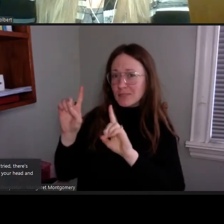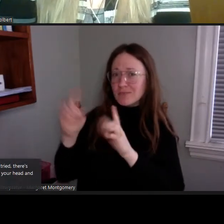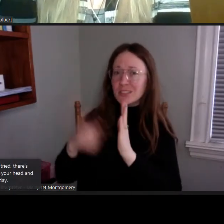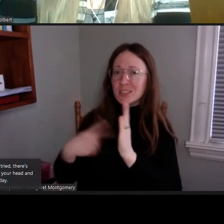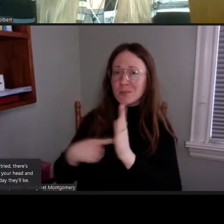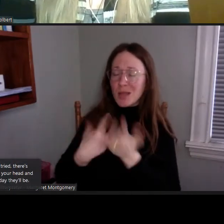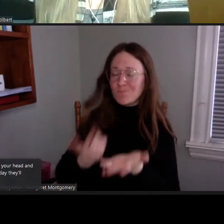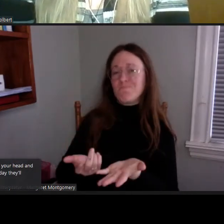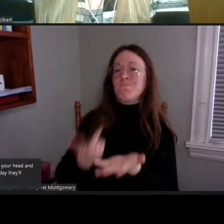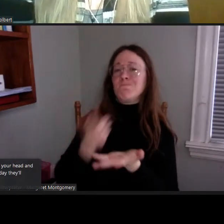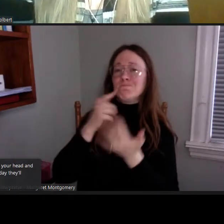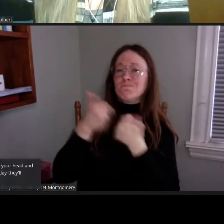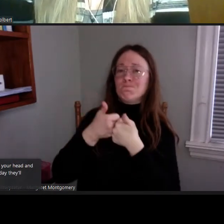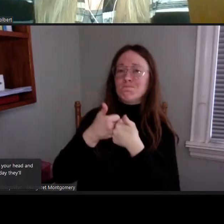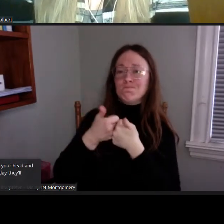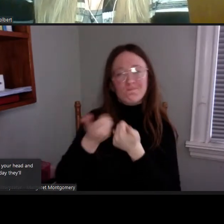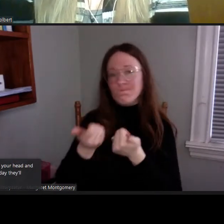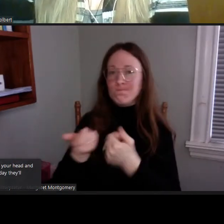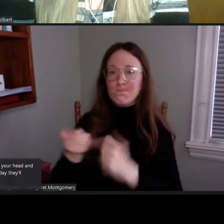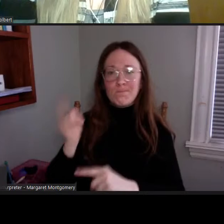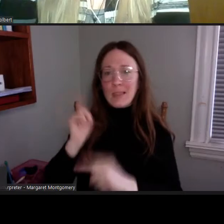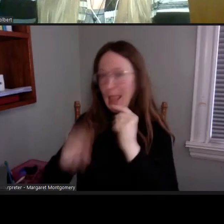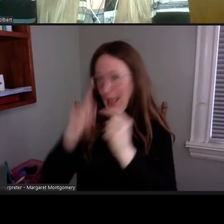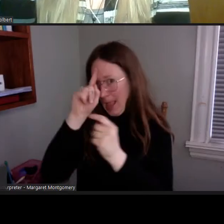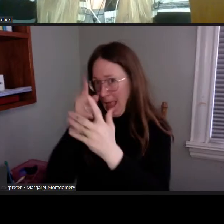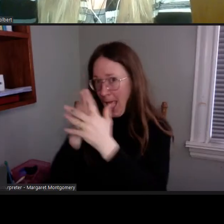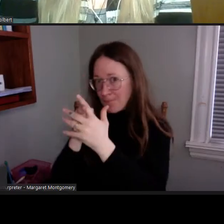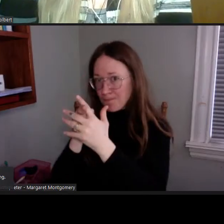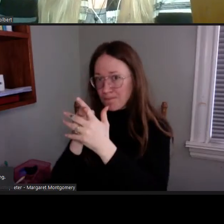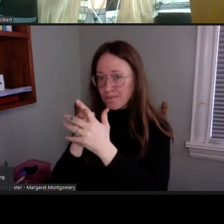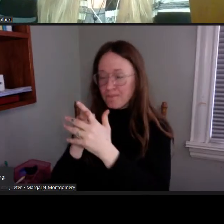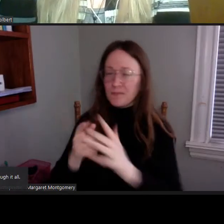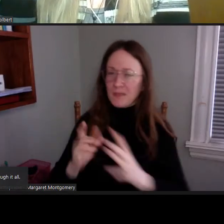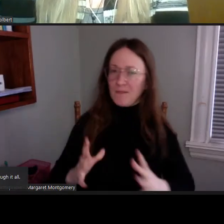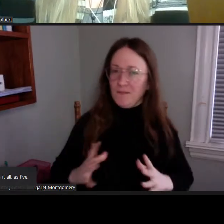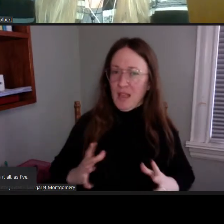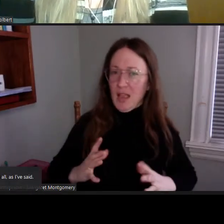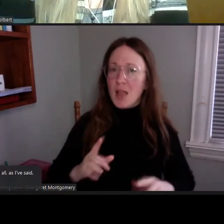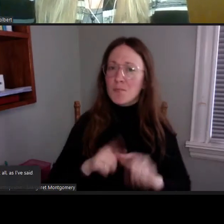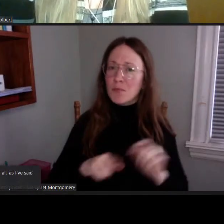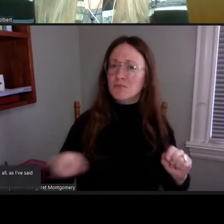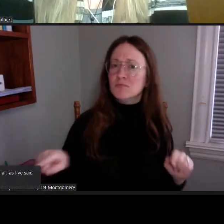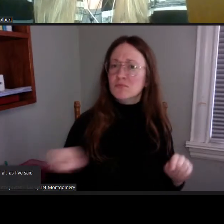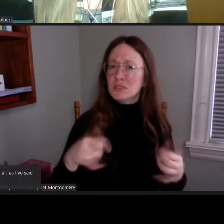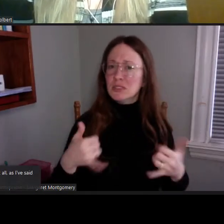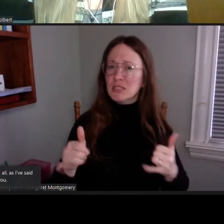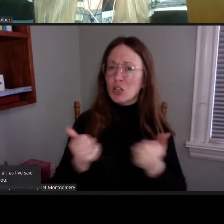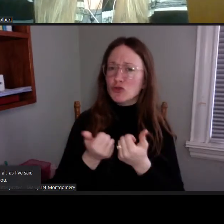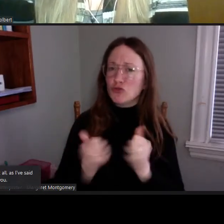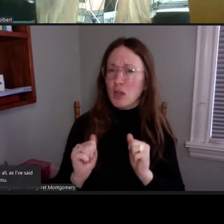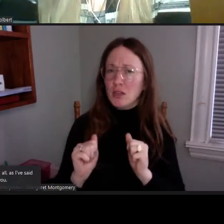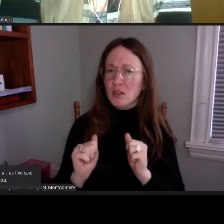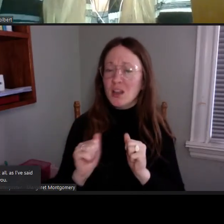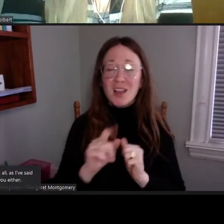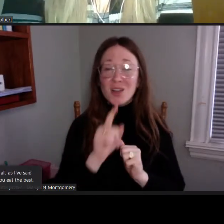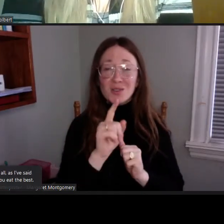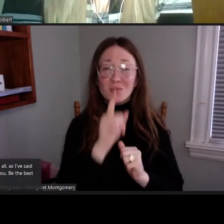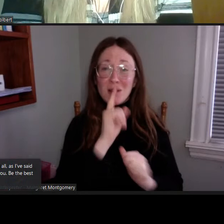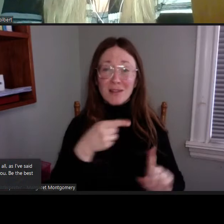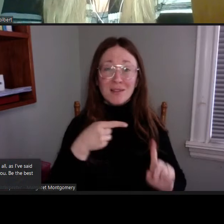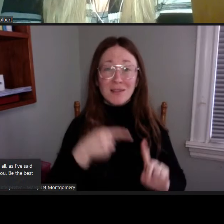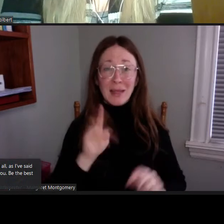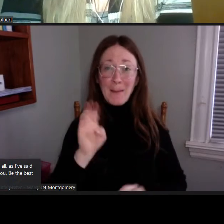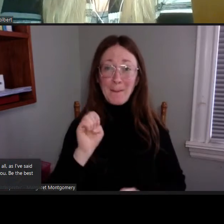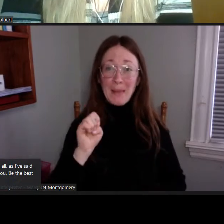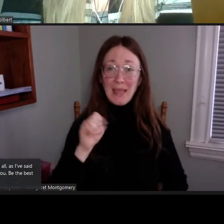someday they'll become open to whatever. But the biggest thing through it all, as I've said throughout everything, just be you. Be the best that you can be and be